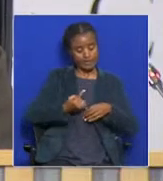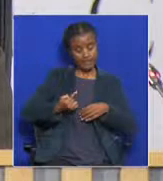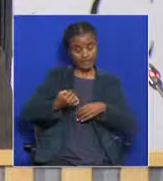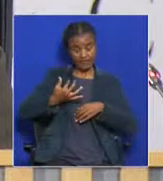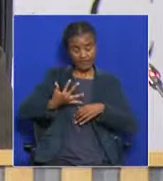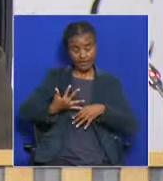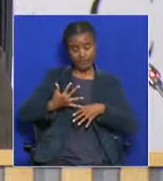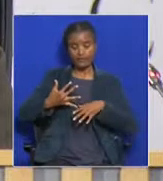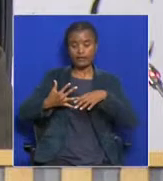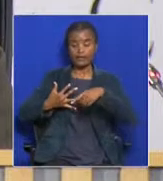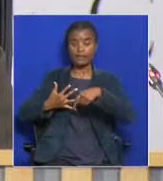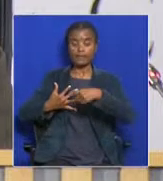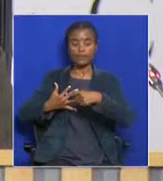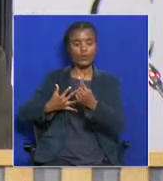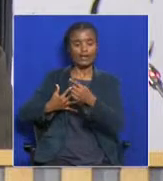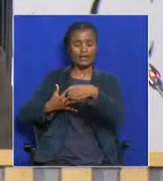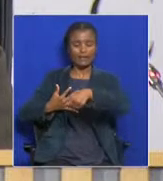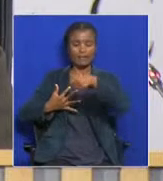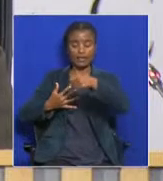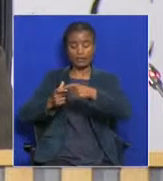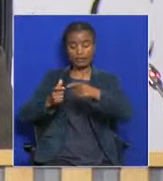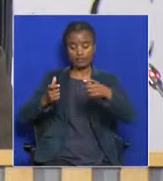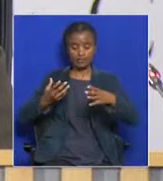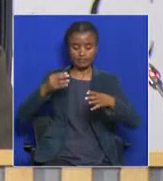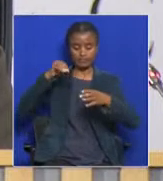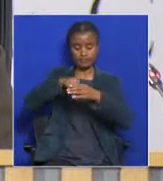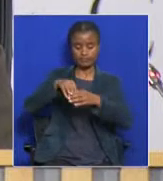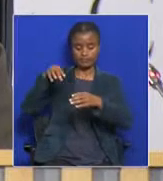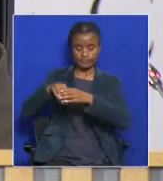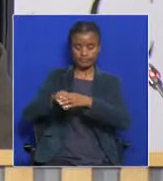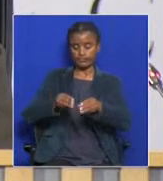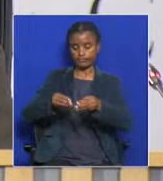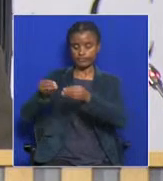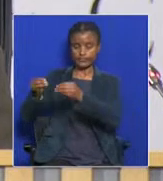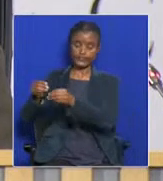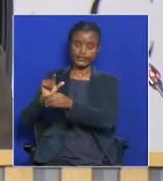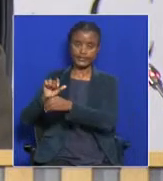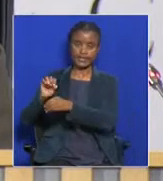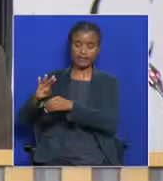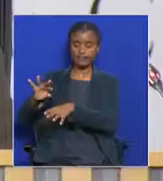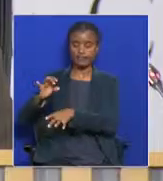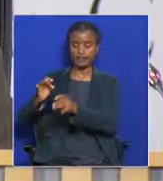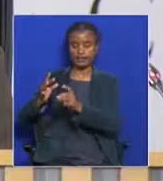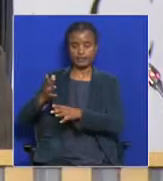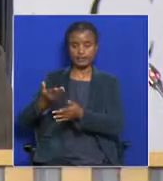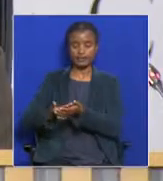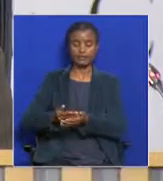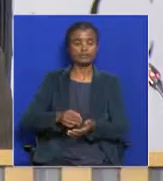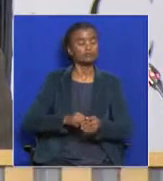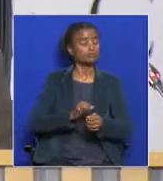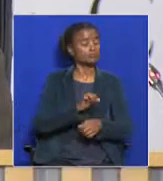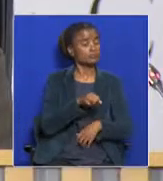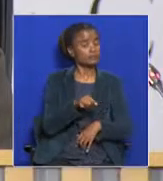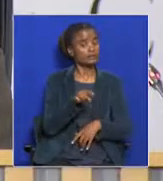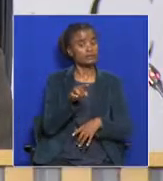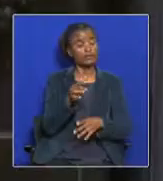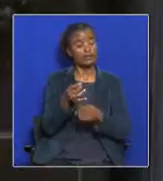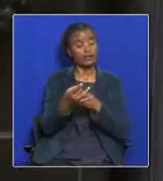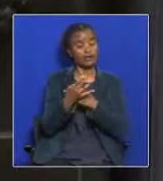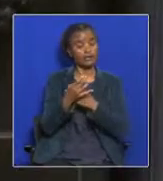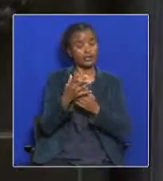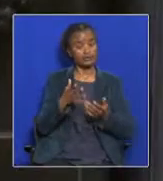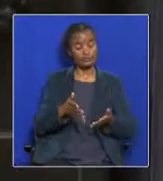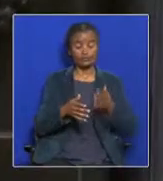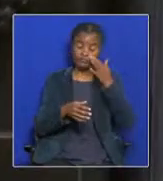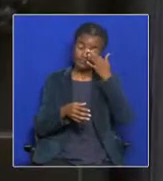the lab for analysis. Yes. So that was as per the advice. Okay. I asked the question because